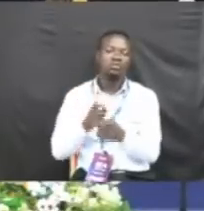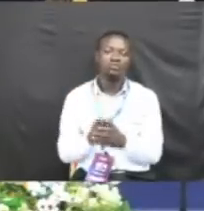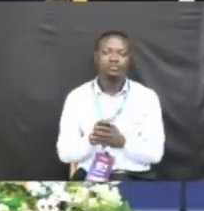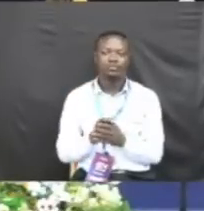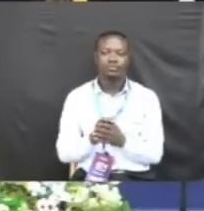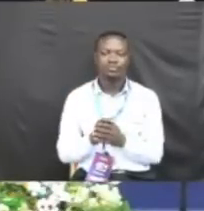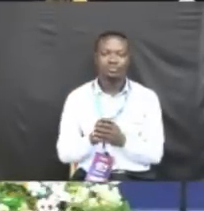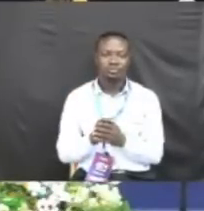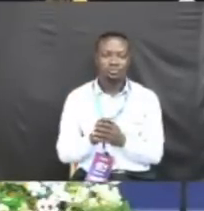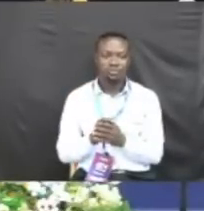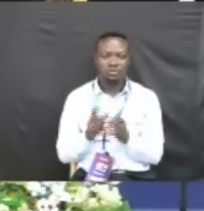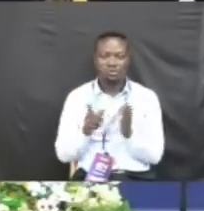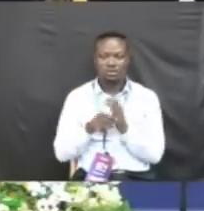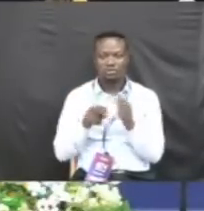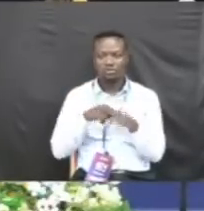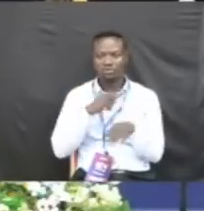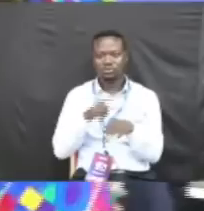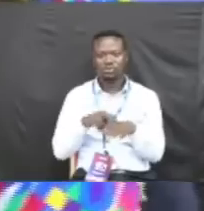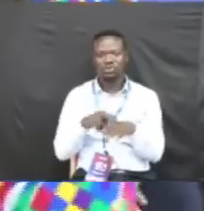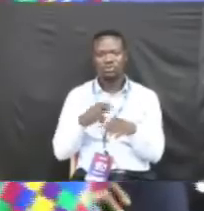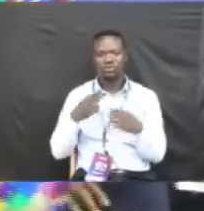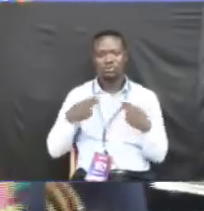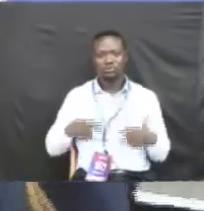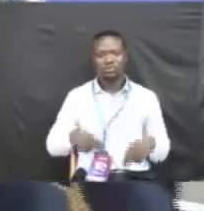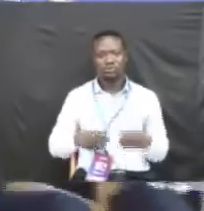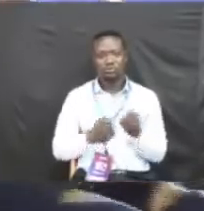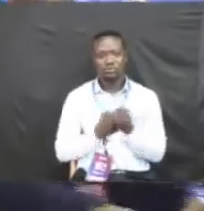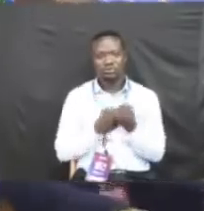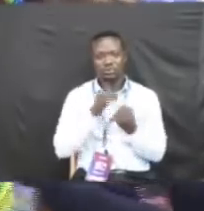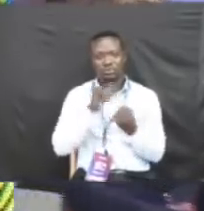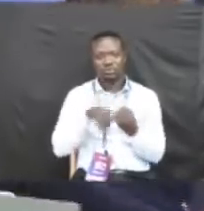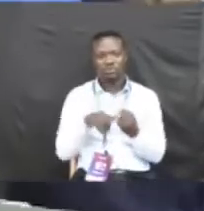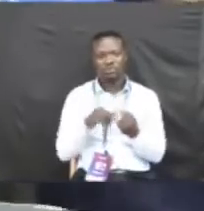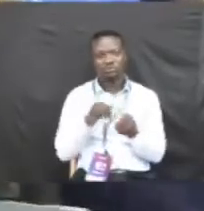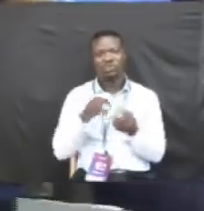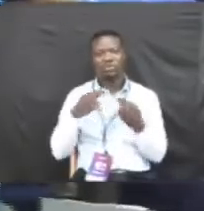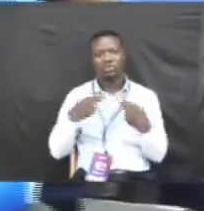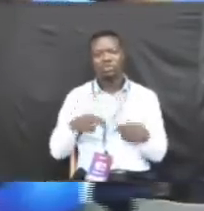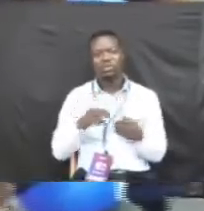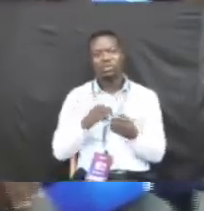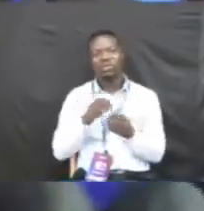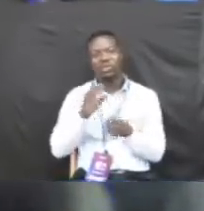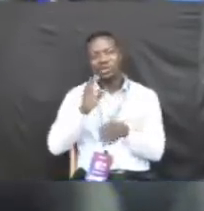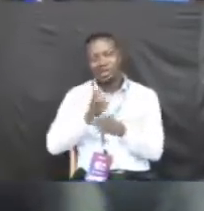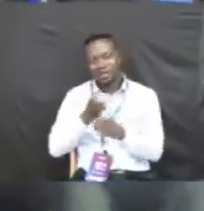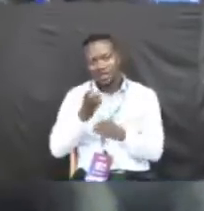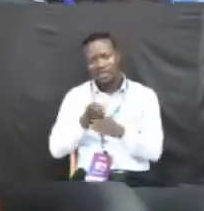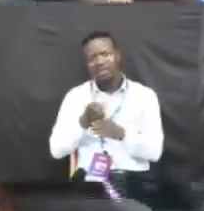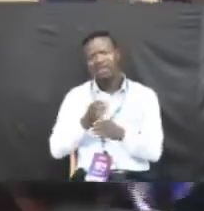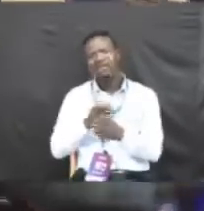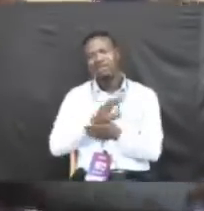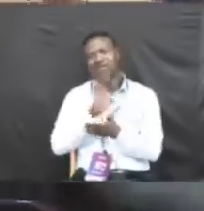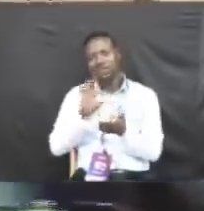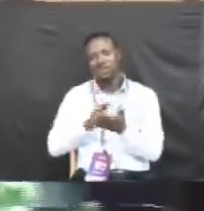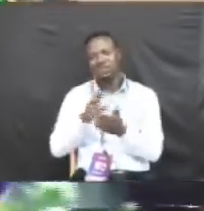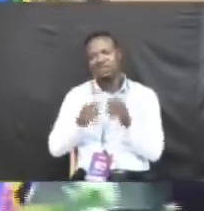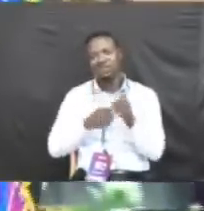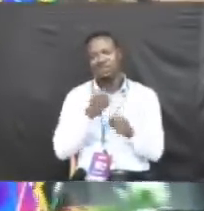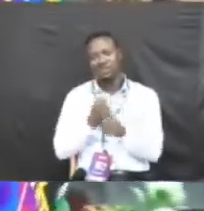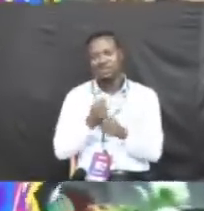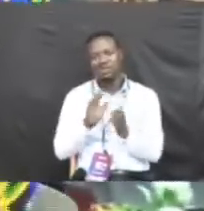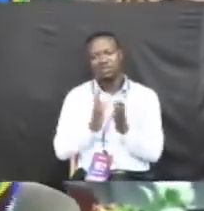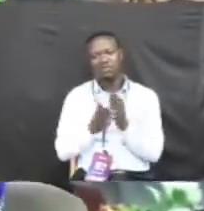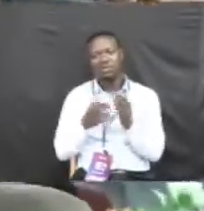Fertility and Natural Health Clinic was also a healthc care center of the year by the Ghana